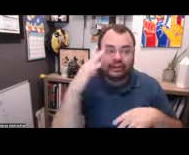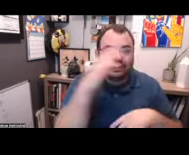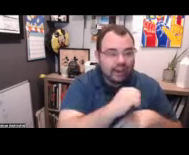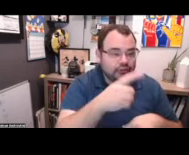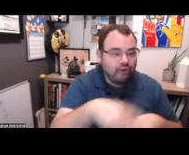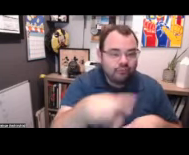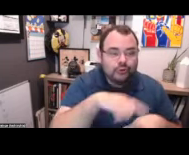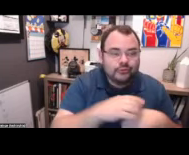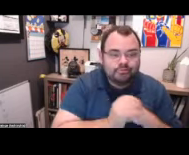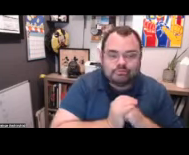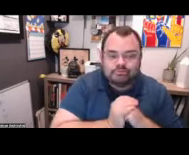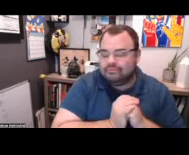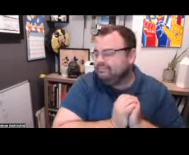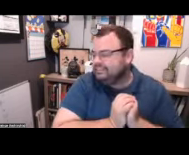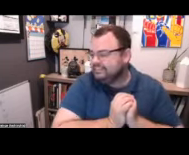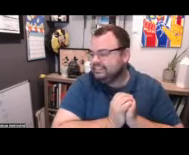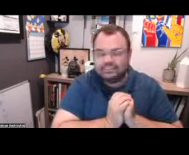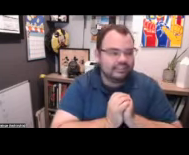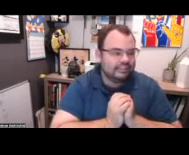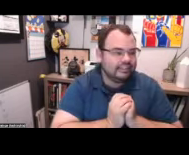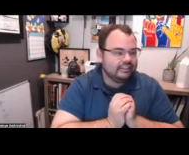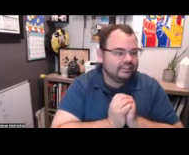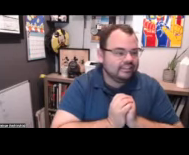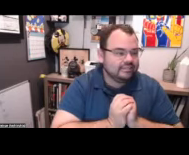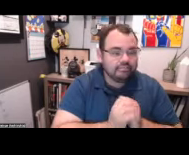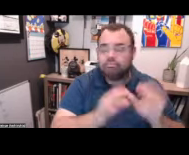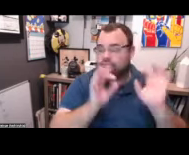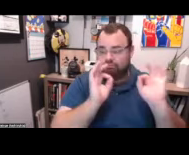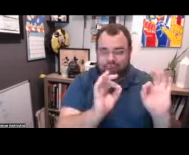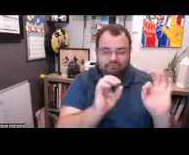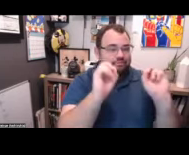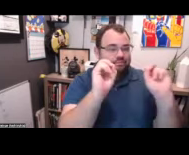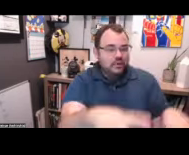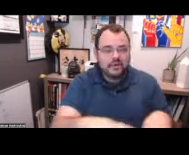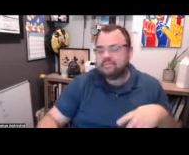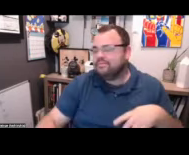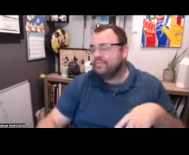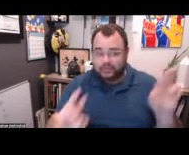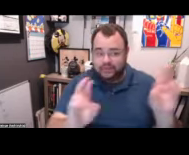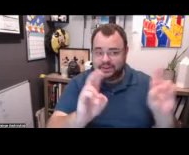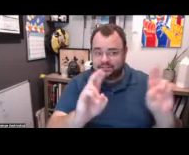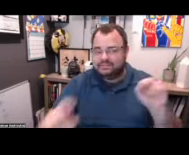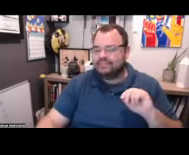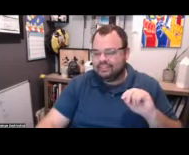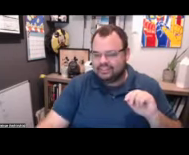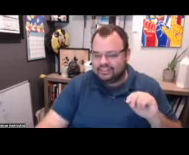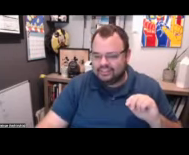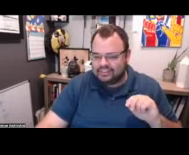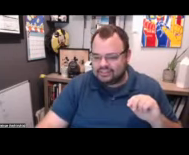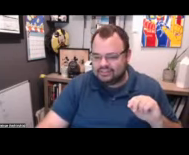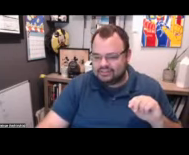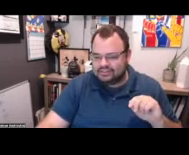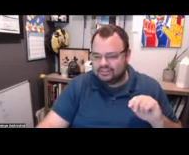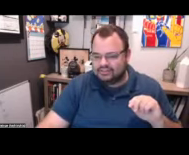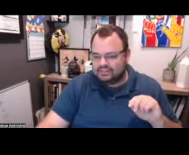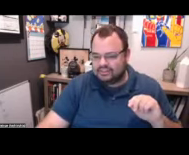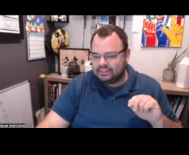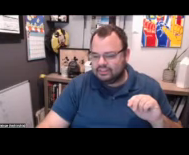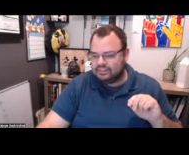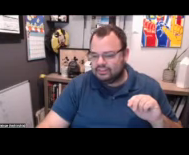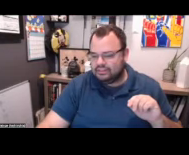that, very good guess that might have some access. Okay. Okay. So are you ready?